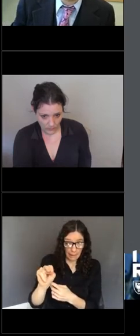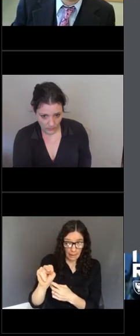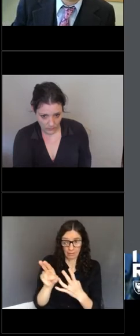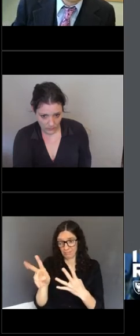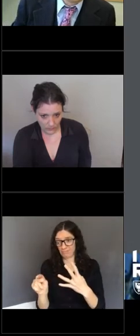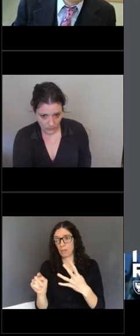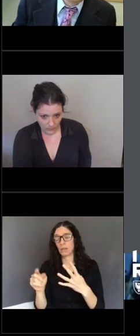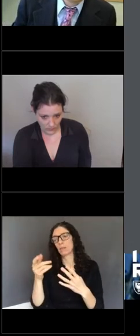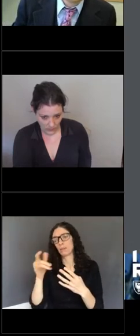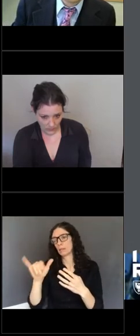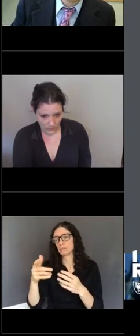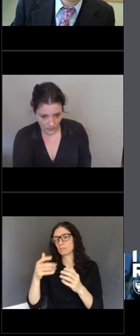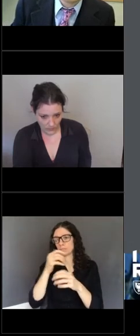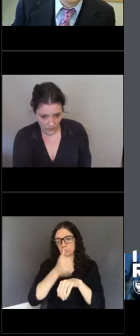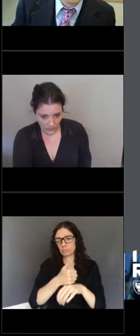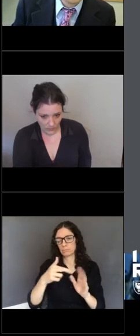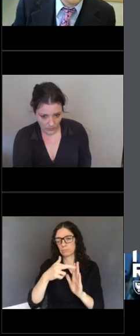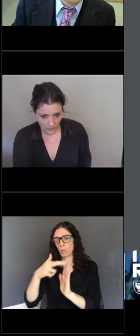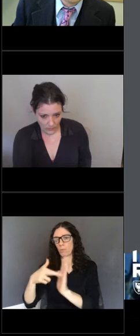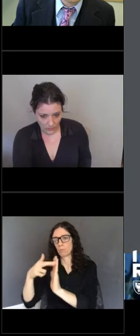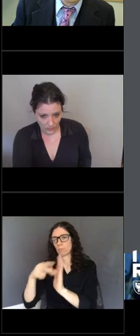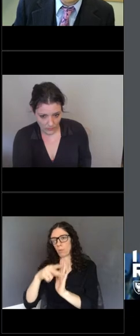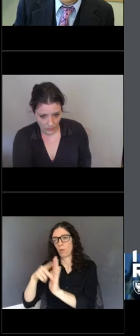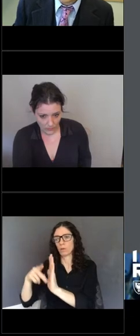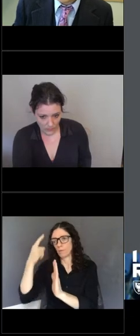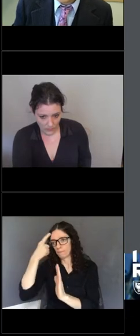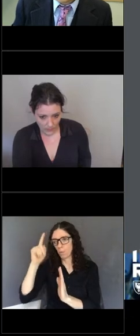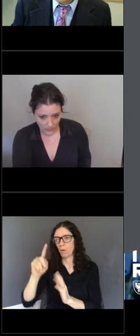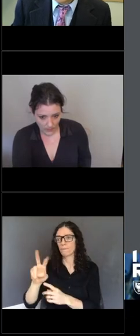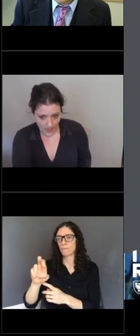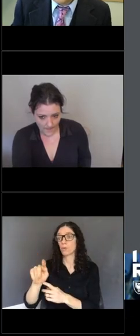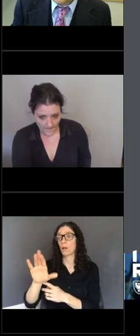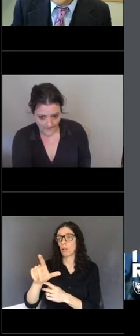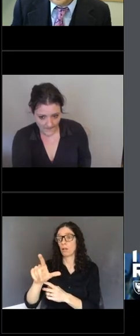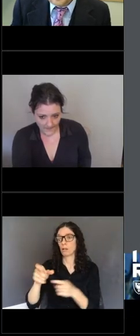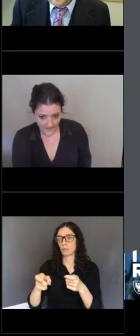control network along long-term monitoring sites.